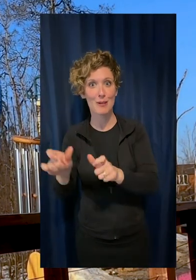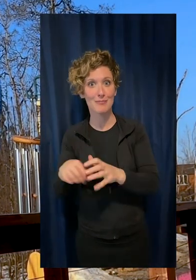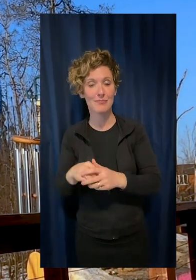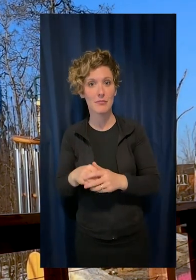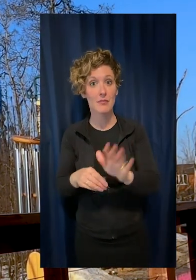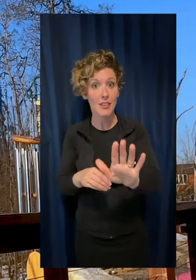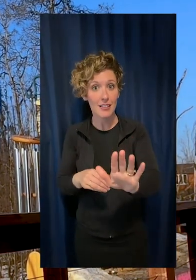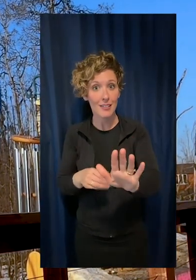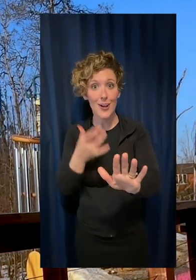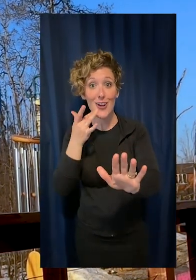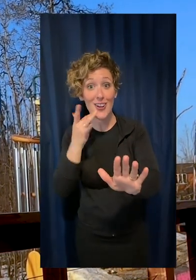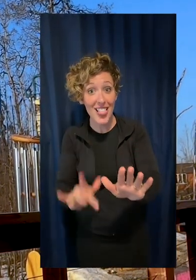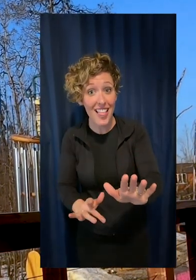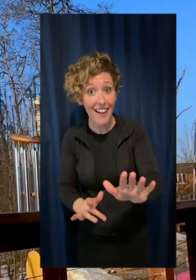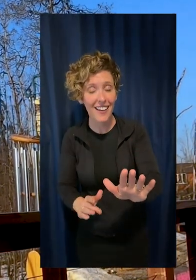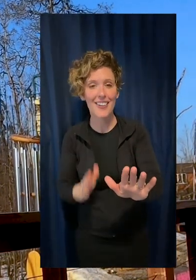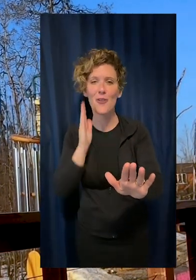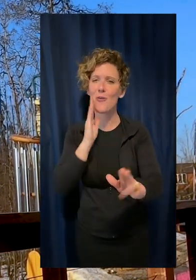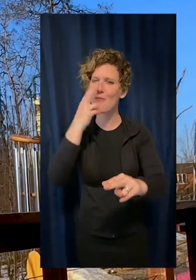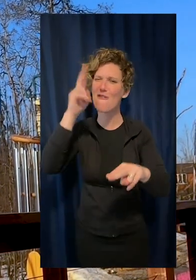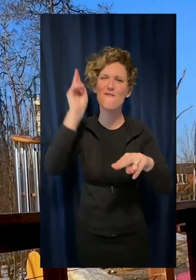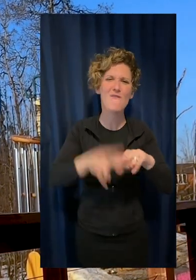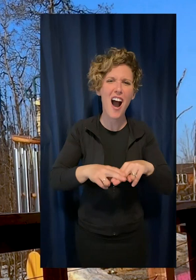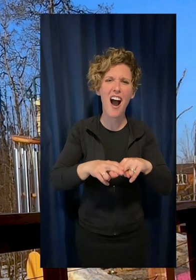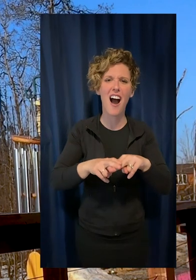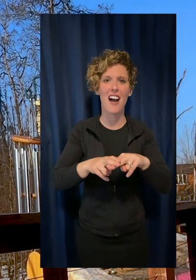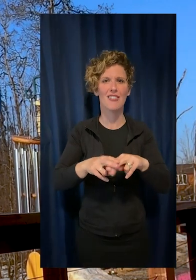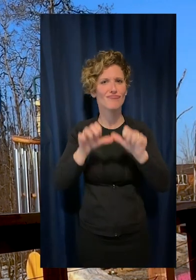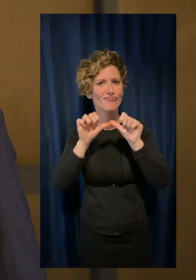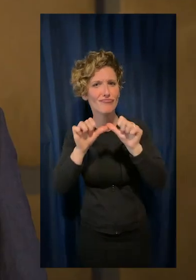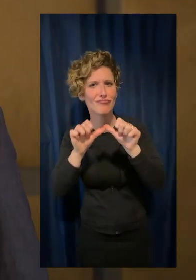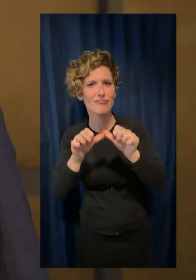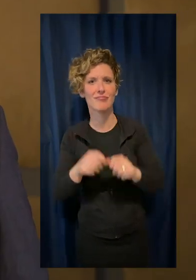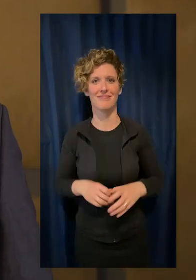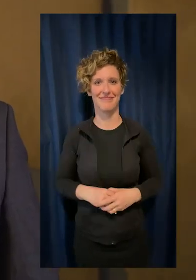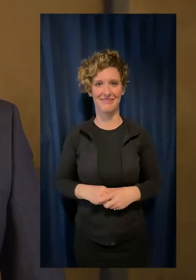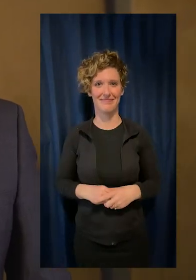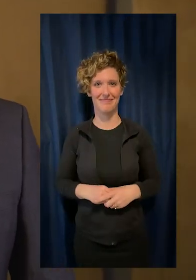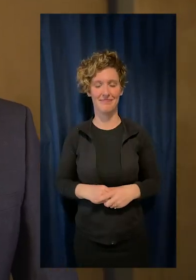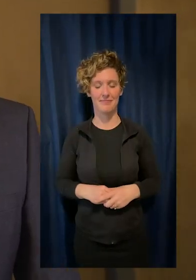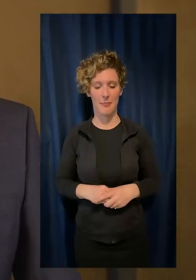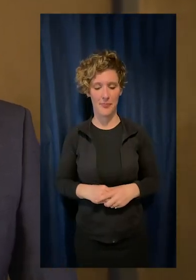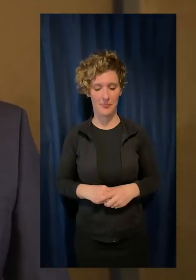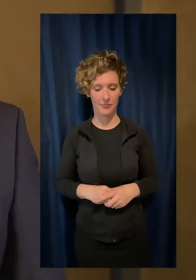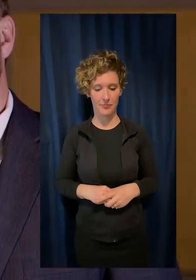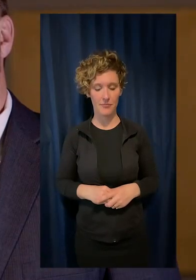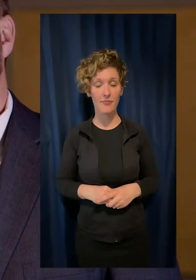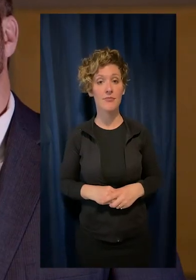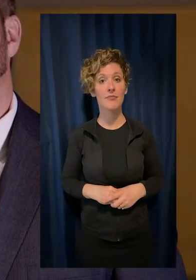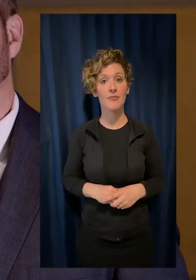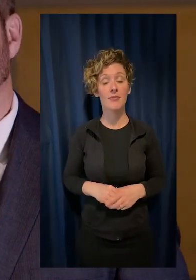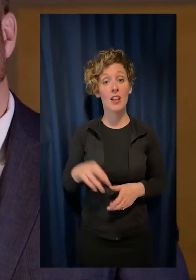It's going to be a great ride. Just hang. Redington Class of 2020,